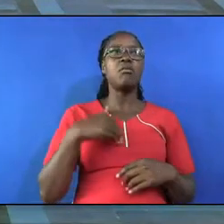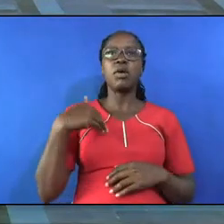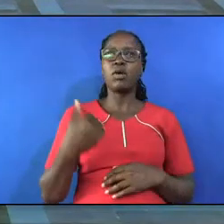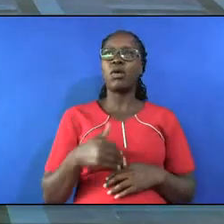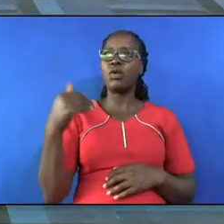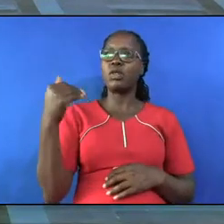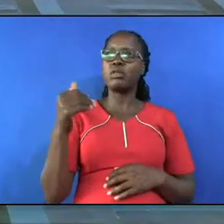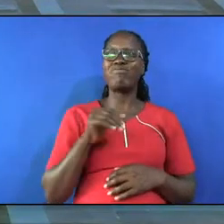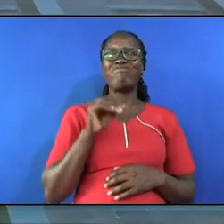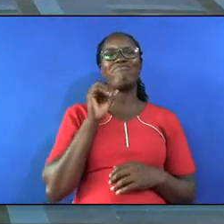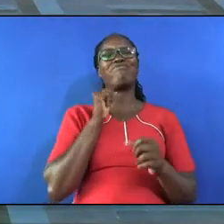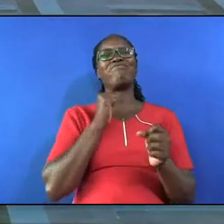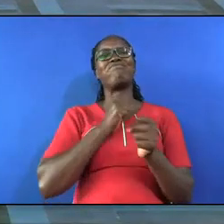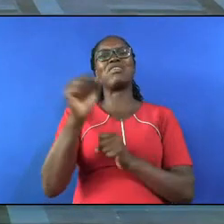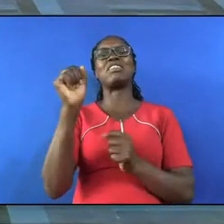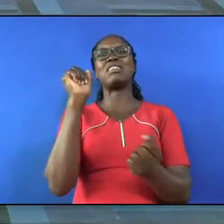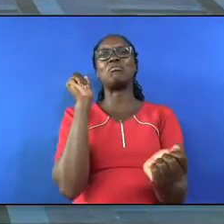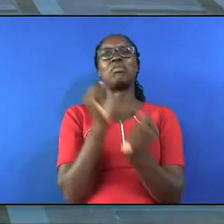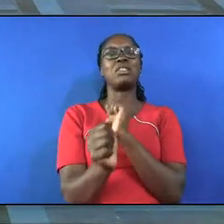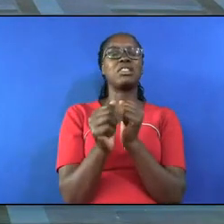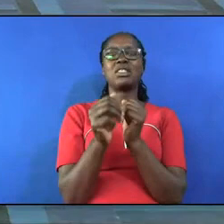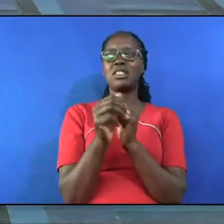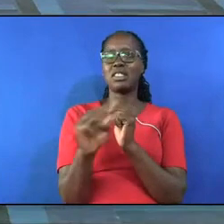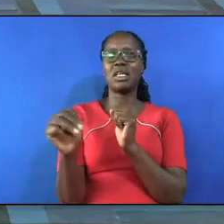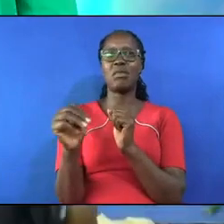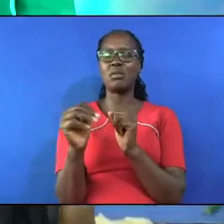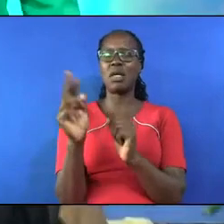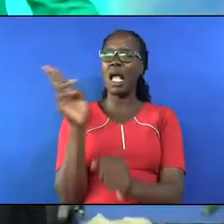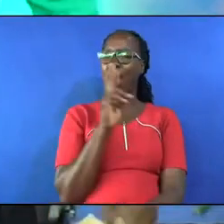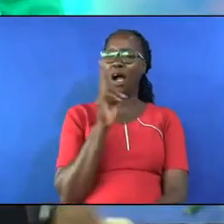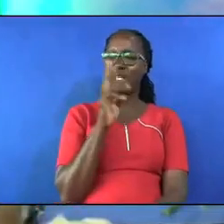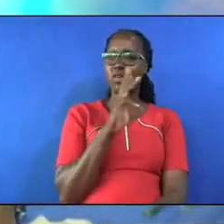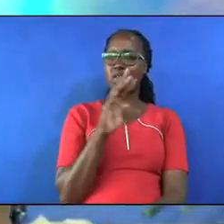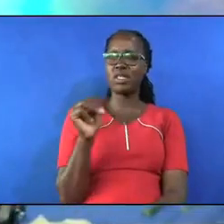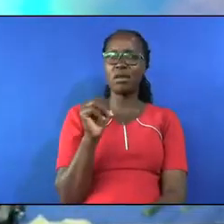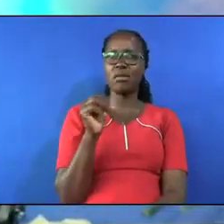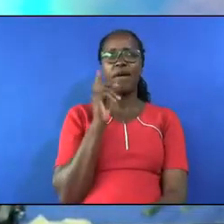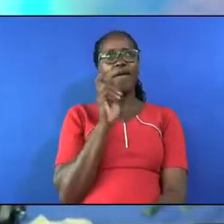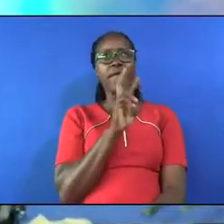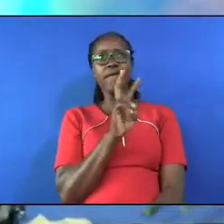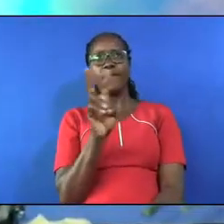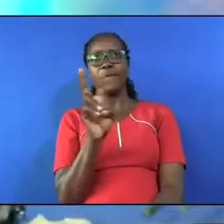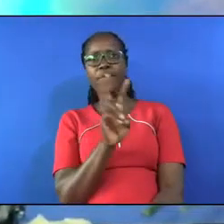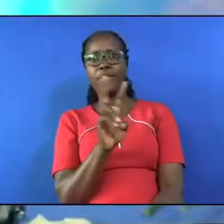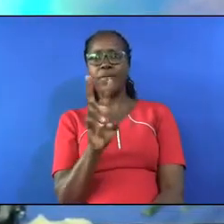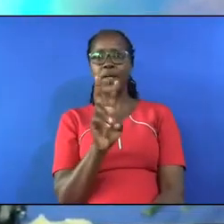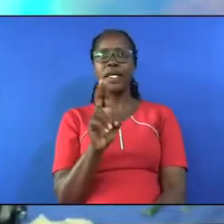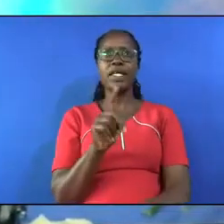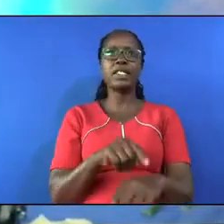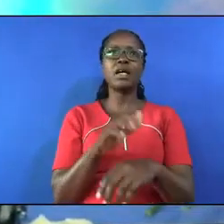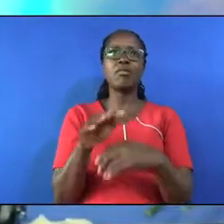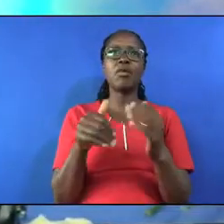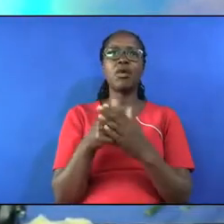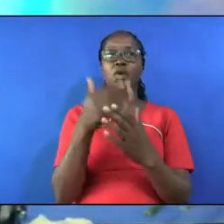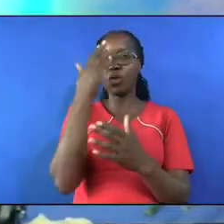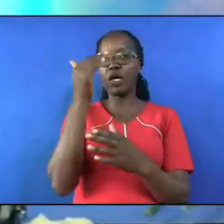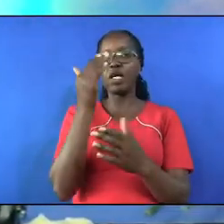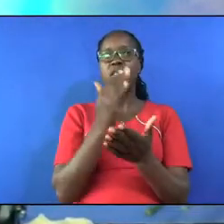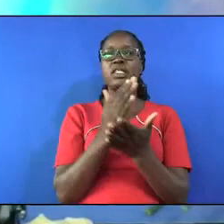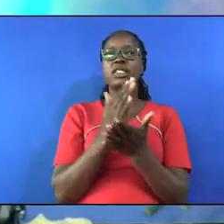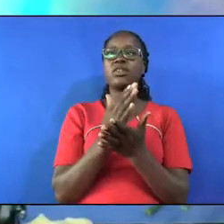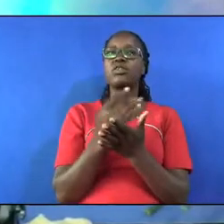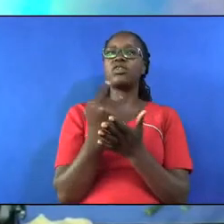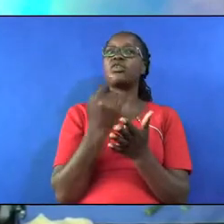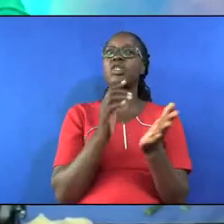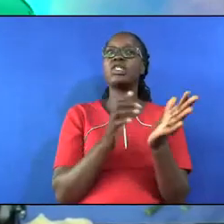constantly scolding them and punishing them and being strict on them, having your eye on them all the time, because the truth is that it